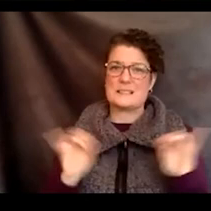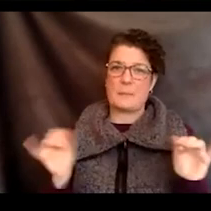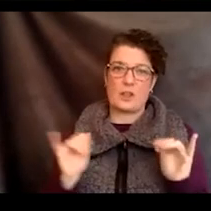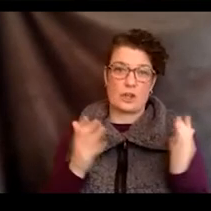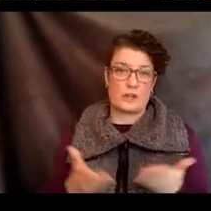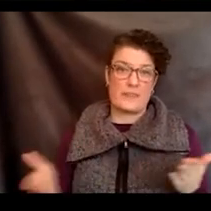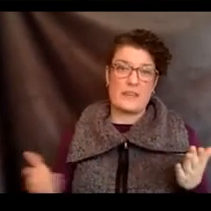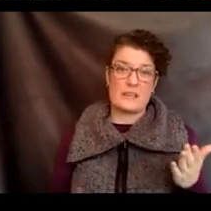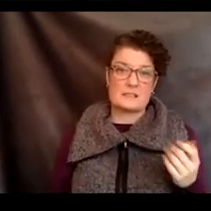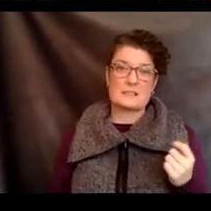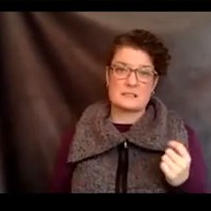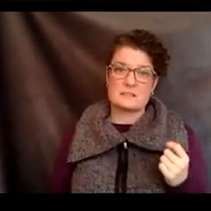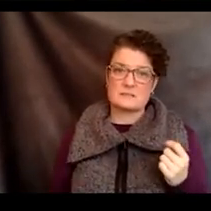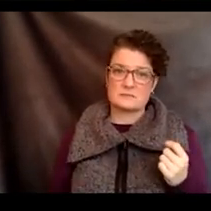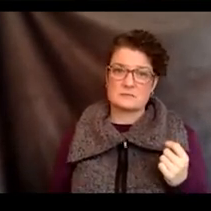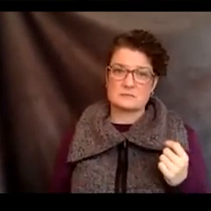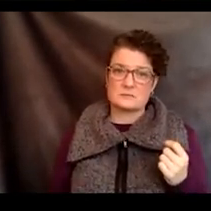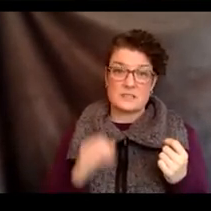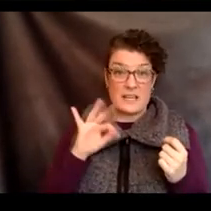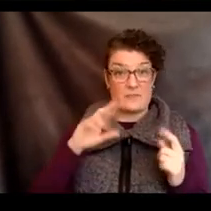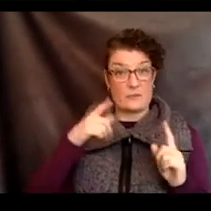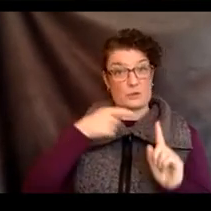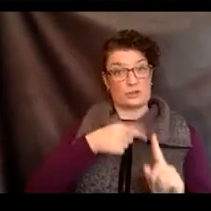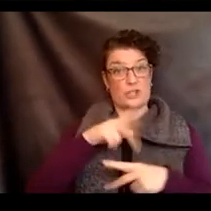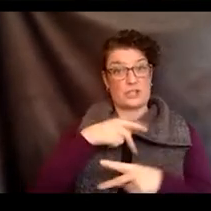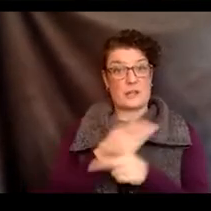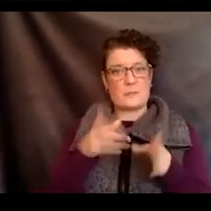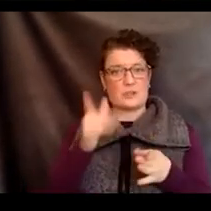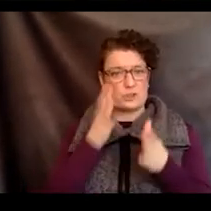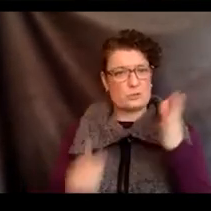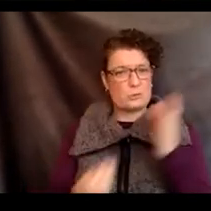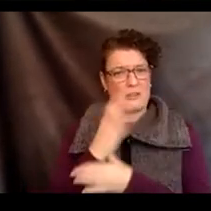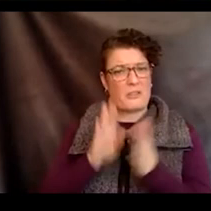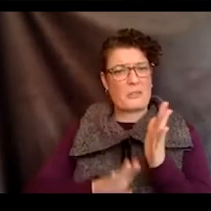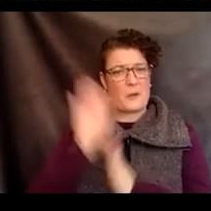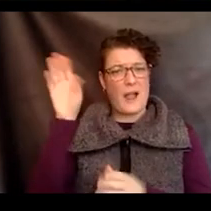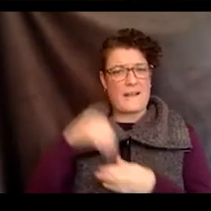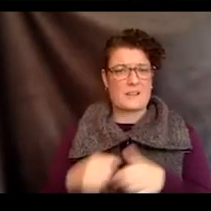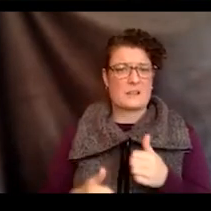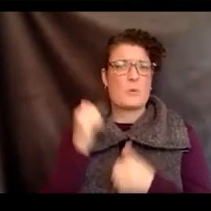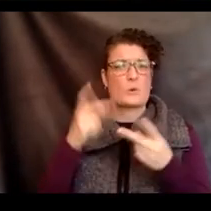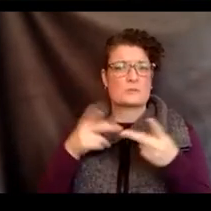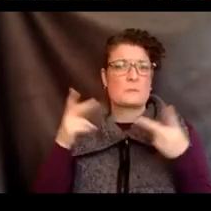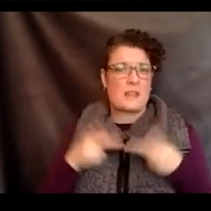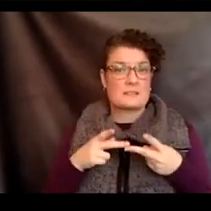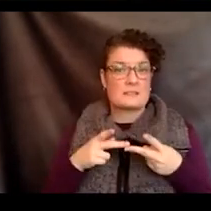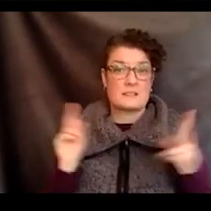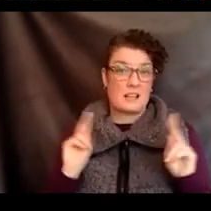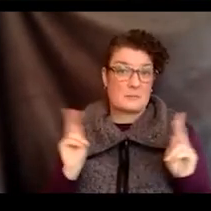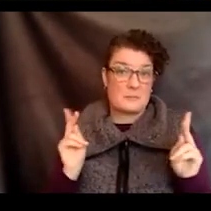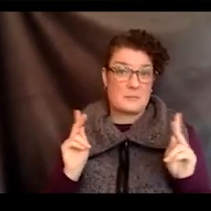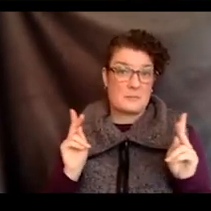And I think that if you're a certain type of person, you'll thrive in most places. And I think people just got to give themselves credit for